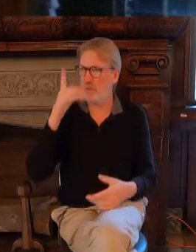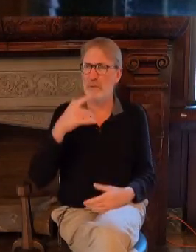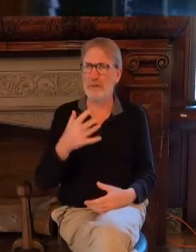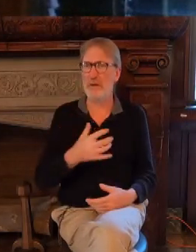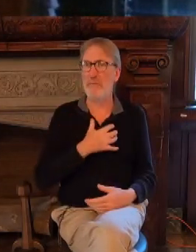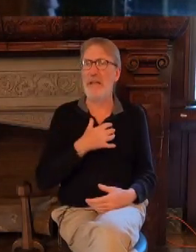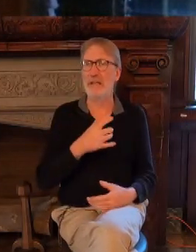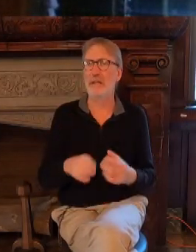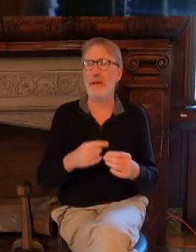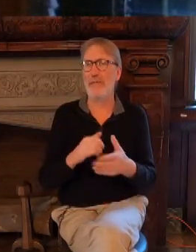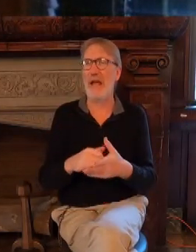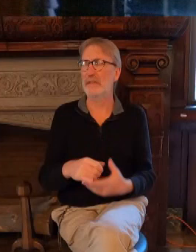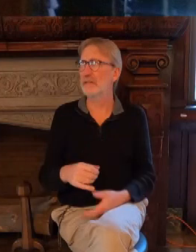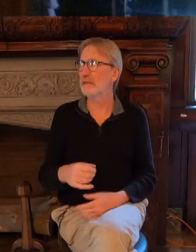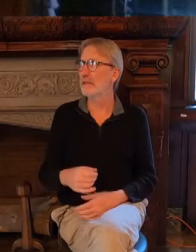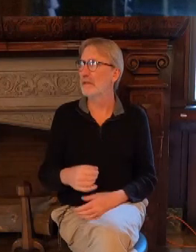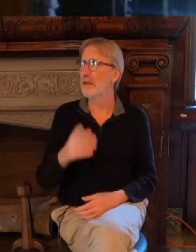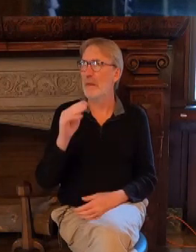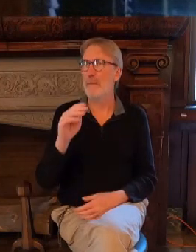whole bunch of people